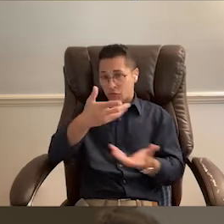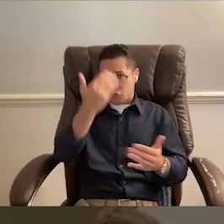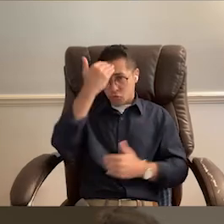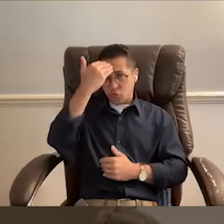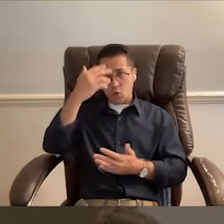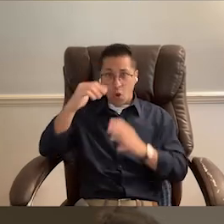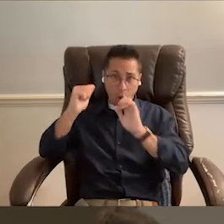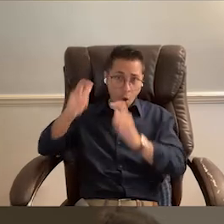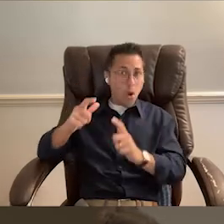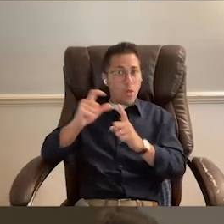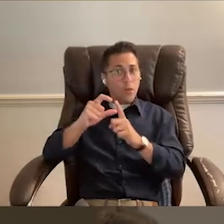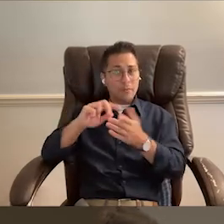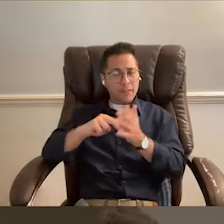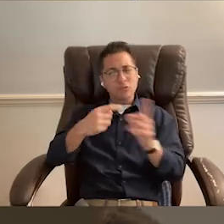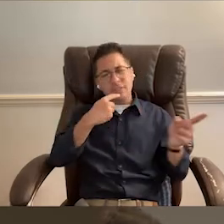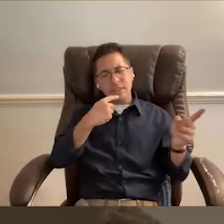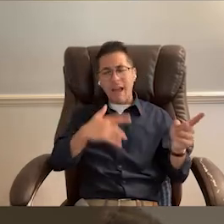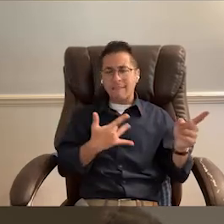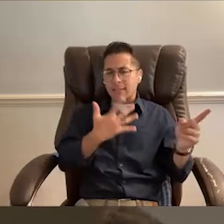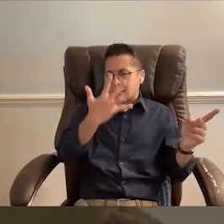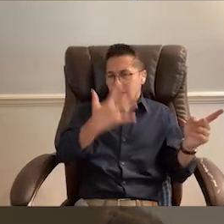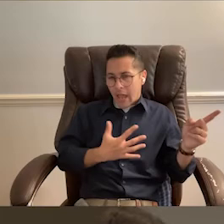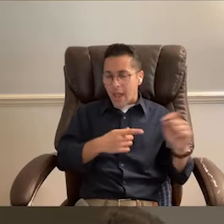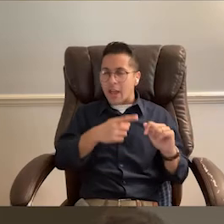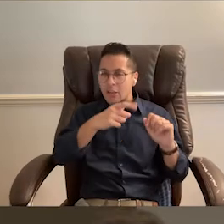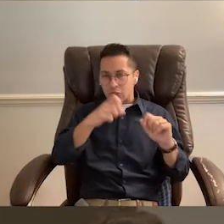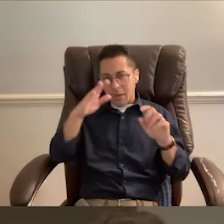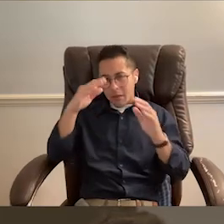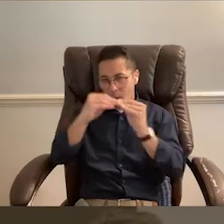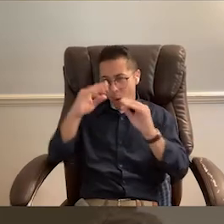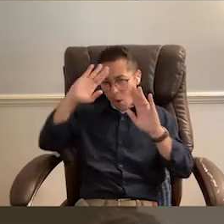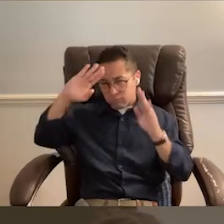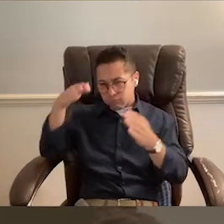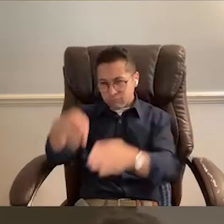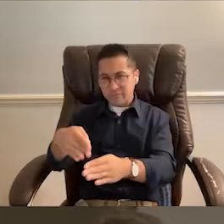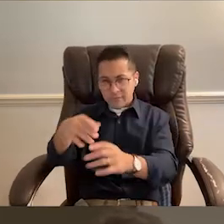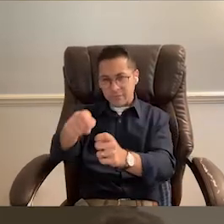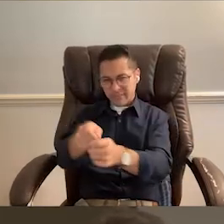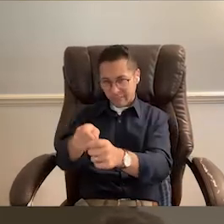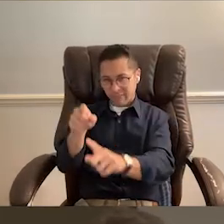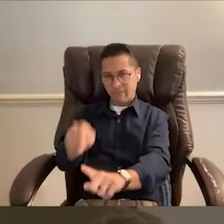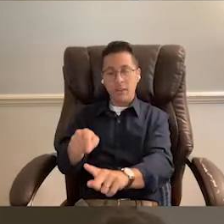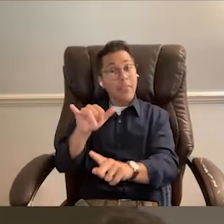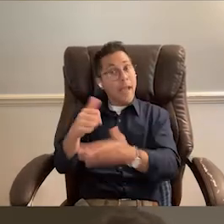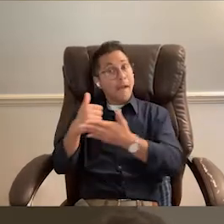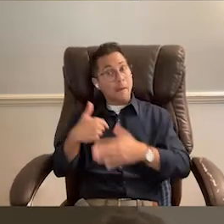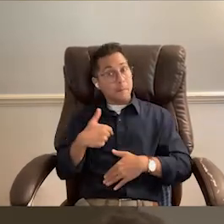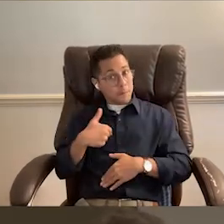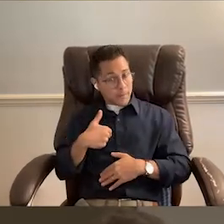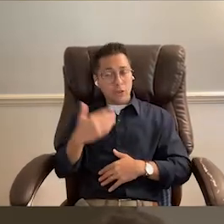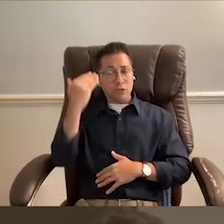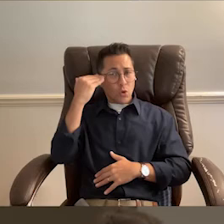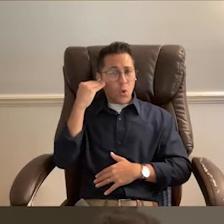or 2 words, what they meant. So within a month, she knew what all the words meant and everything like that. So when she said she felt sad, she